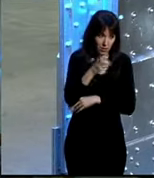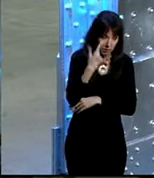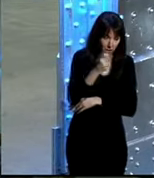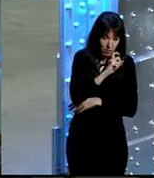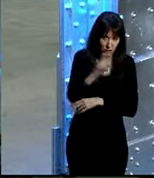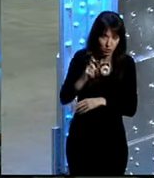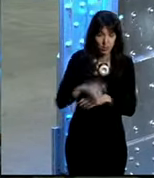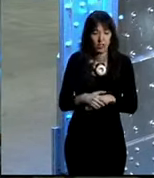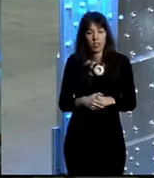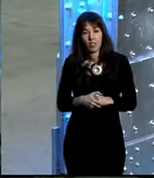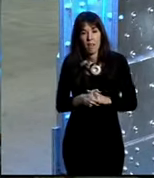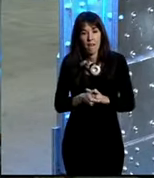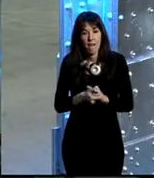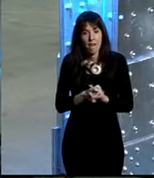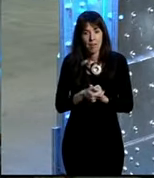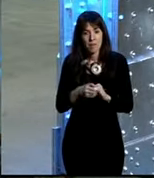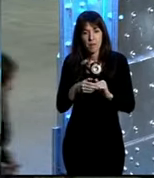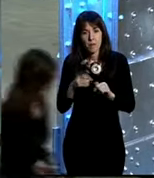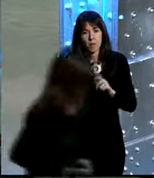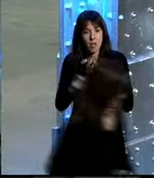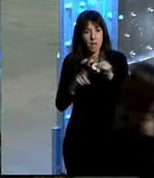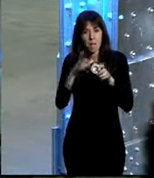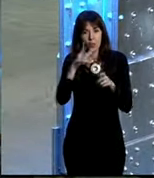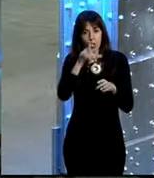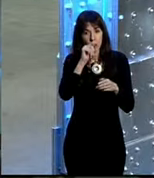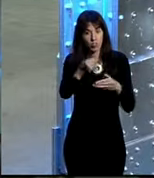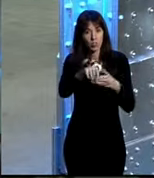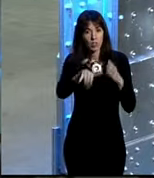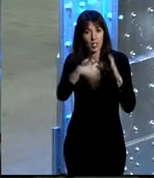depth. So please do come on Friday.